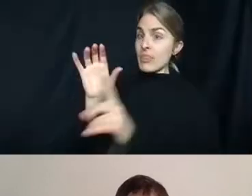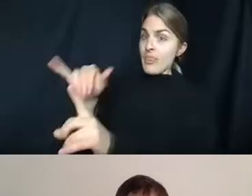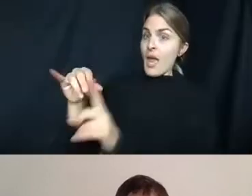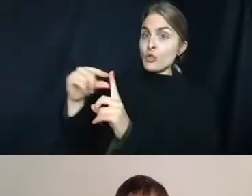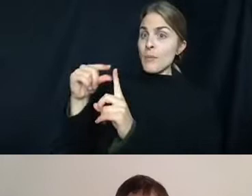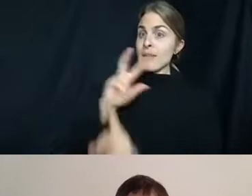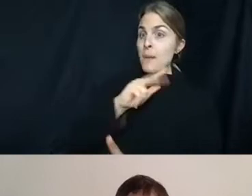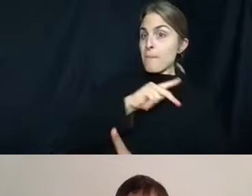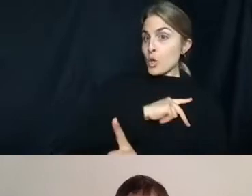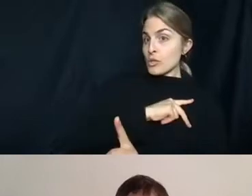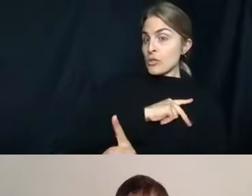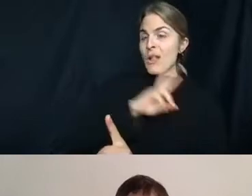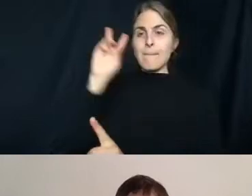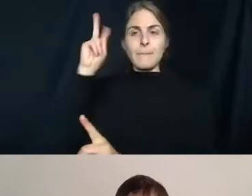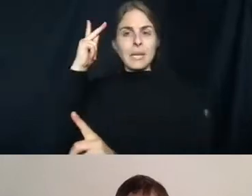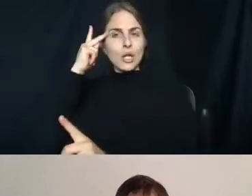political slash systemic